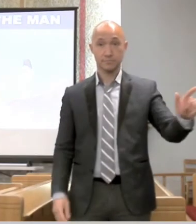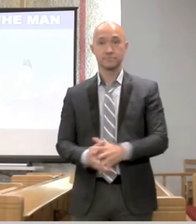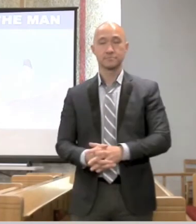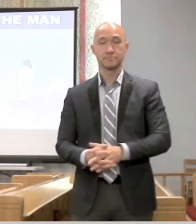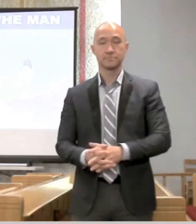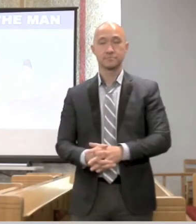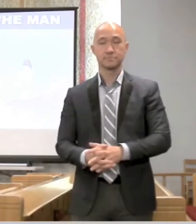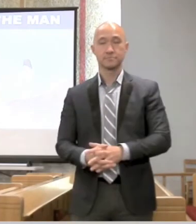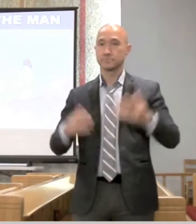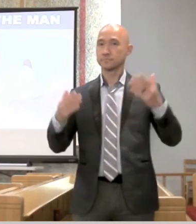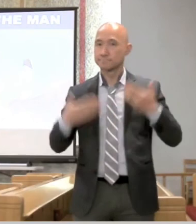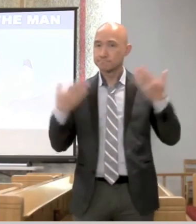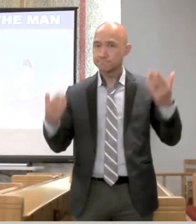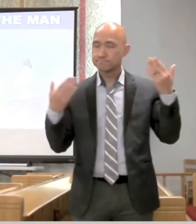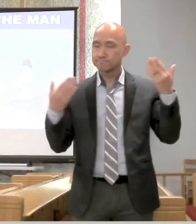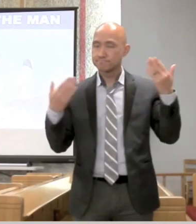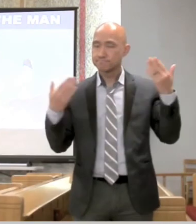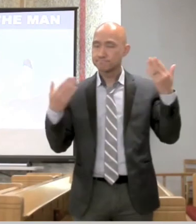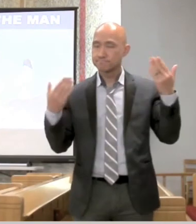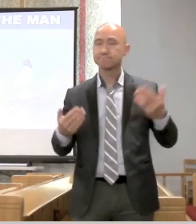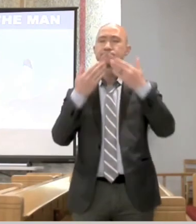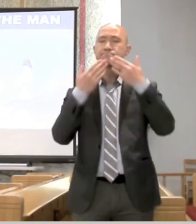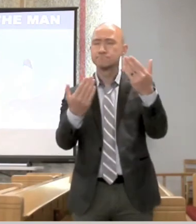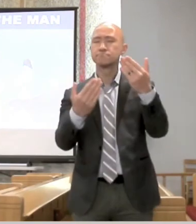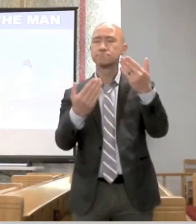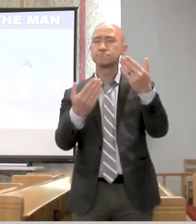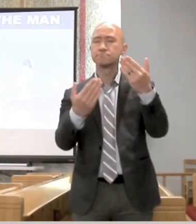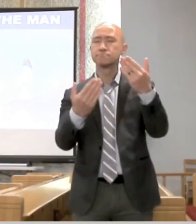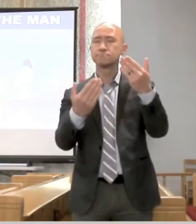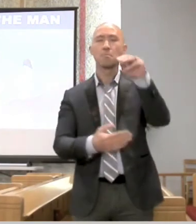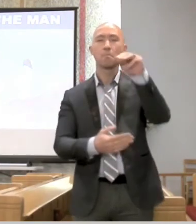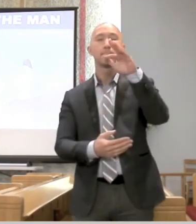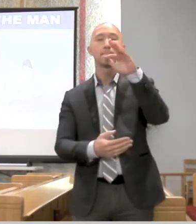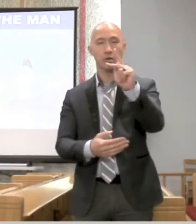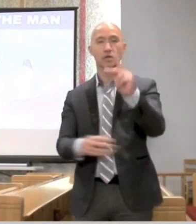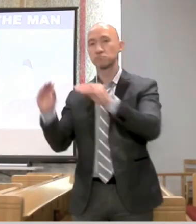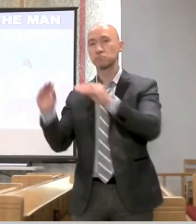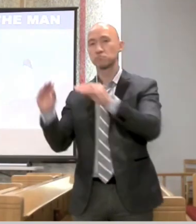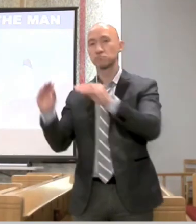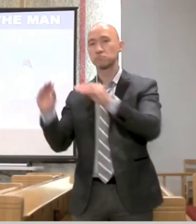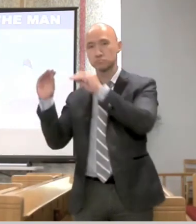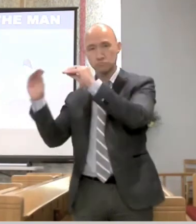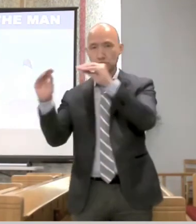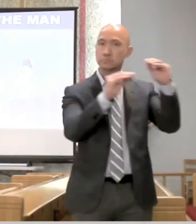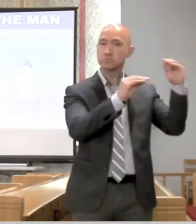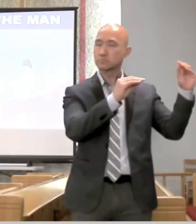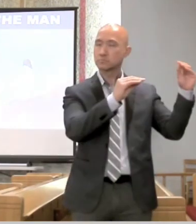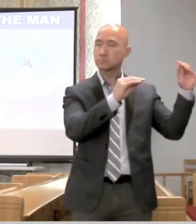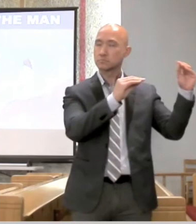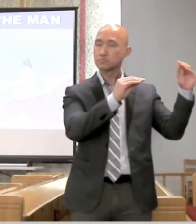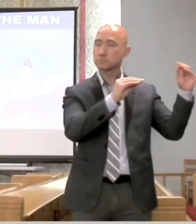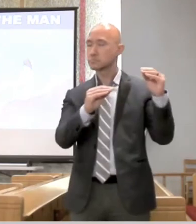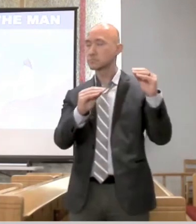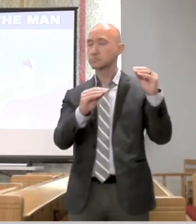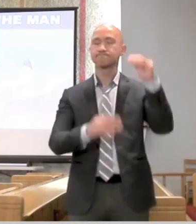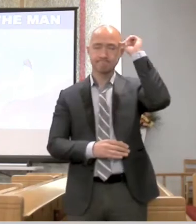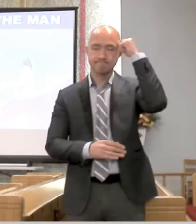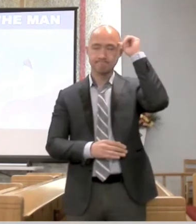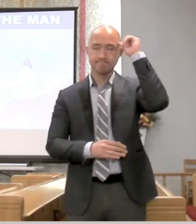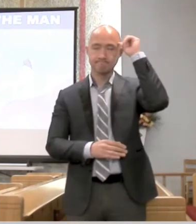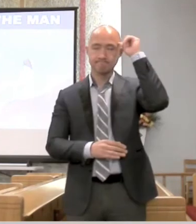What a joy, what a joy. Thank you, Mark, for helping us put our minds in the right place of thankfulness. This was a bit of